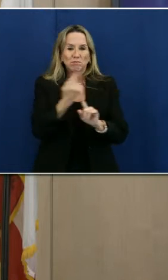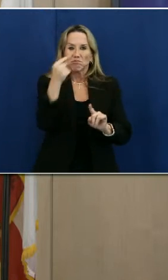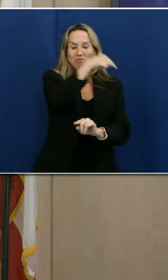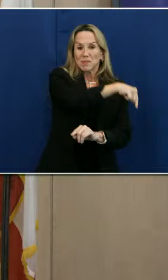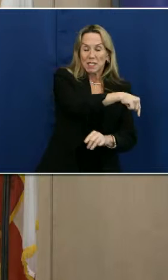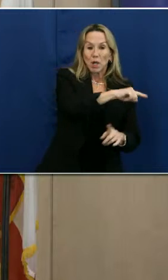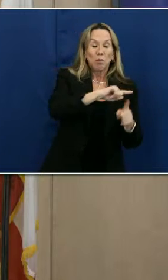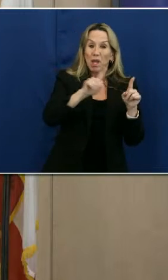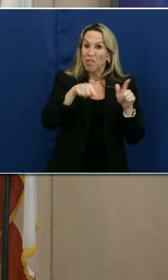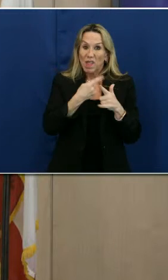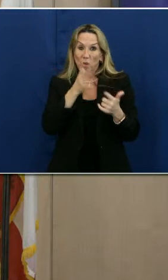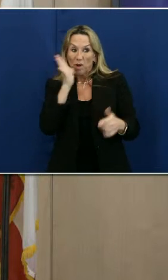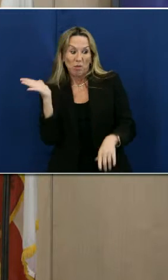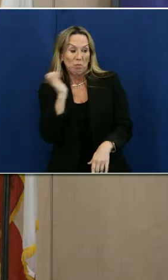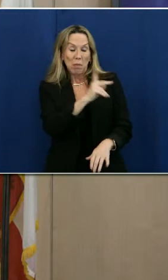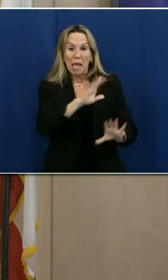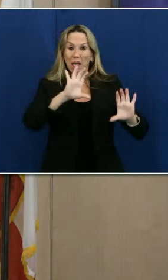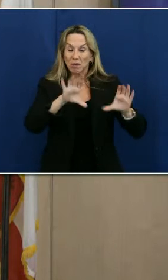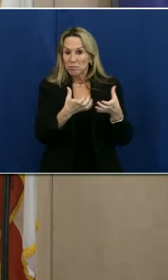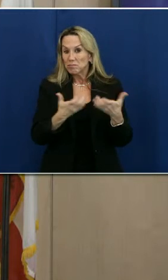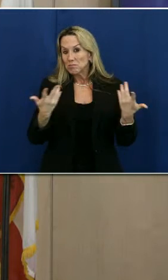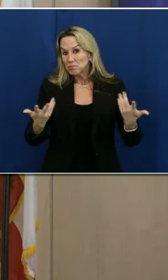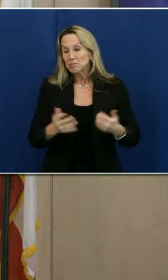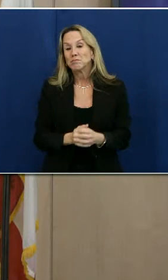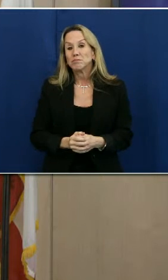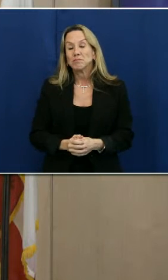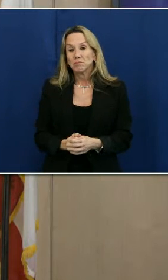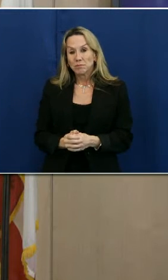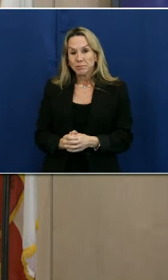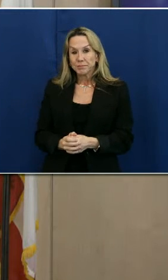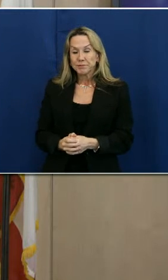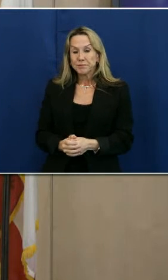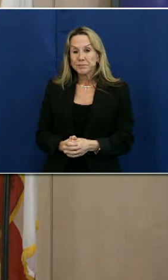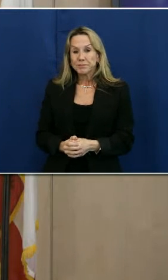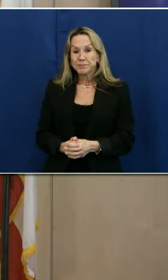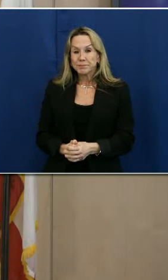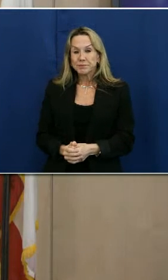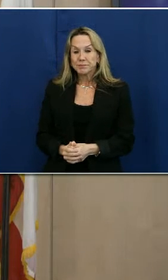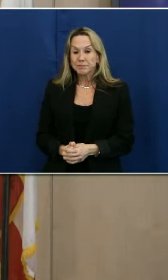but the case didn't actually originate or was present in that particular class.